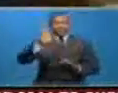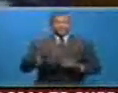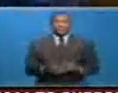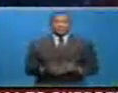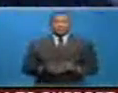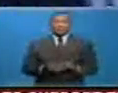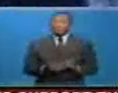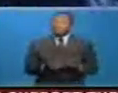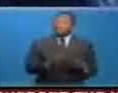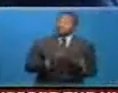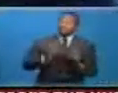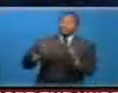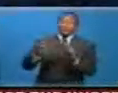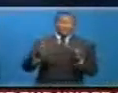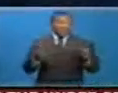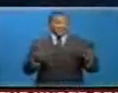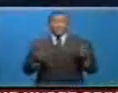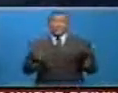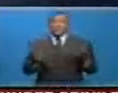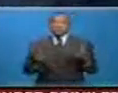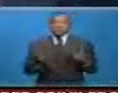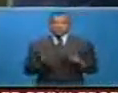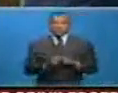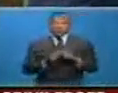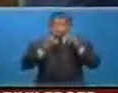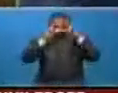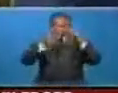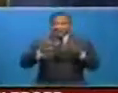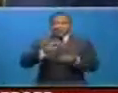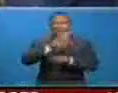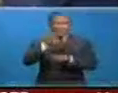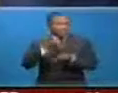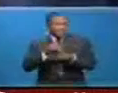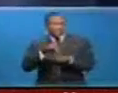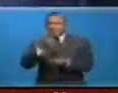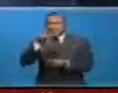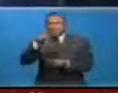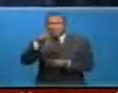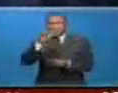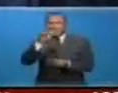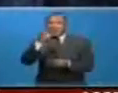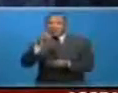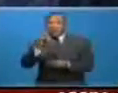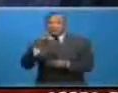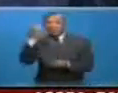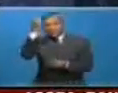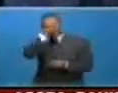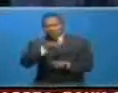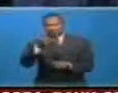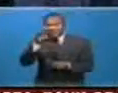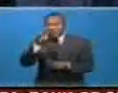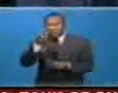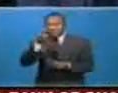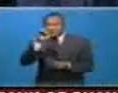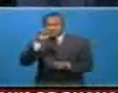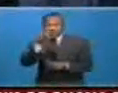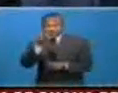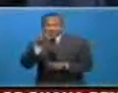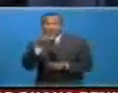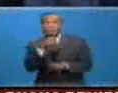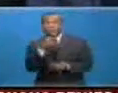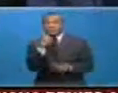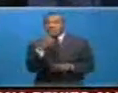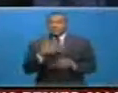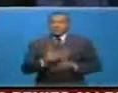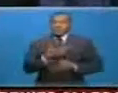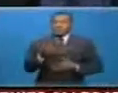dispensation. Presenting the award, the president of National Pan-Africanism Action Movement of Benin, Mr. Godfrey Bojino,